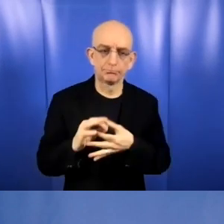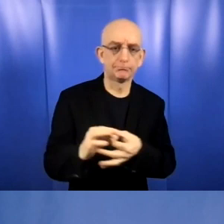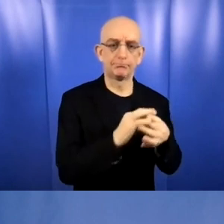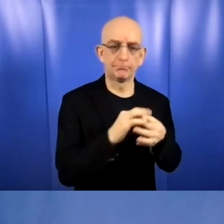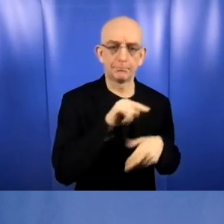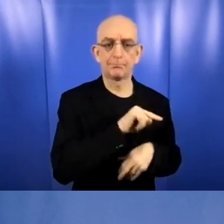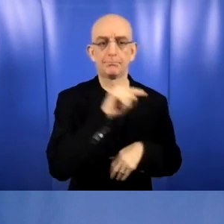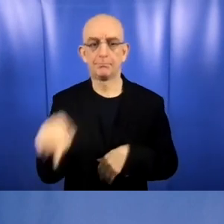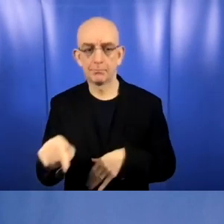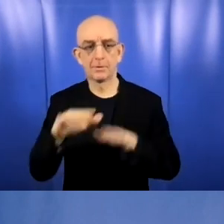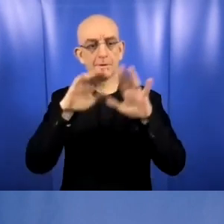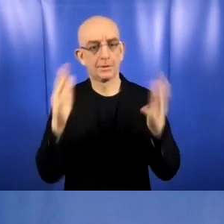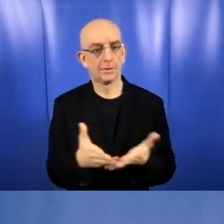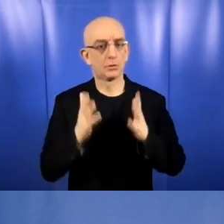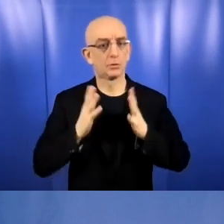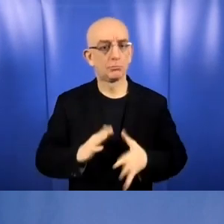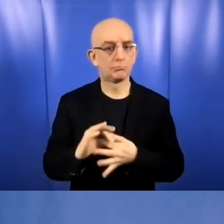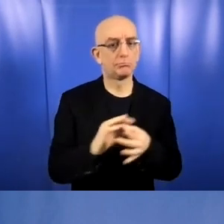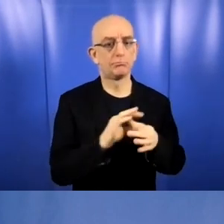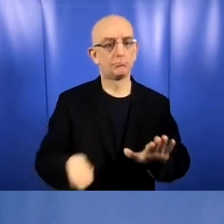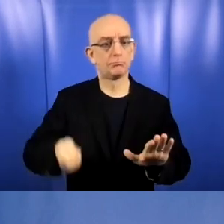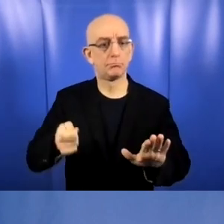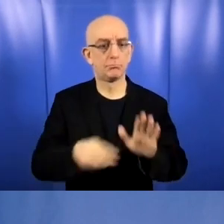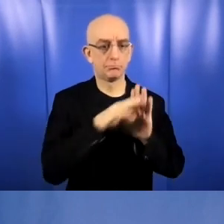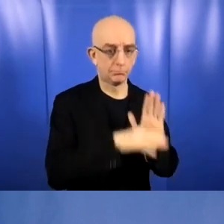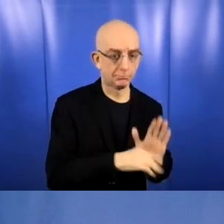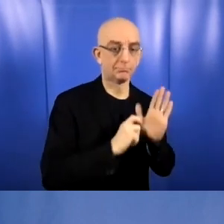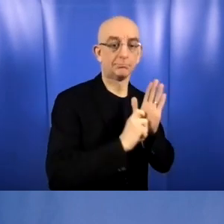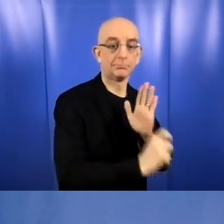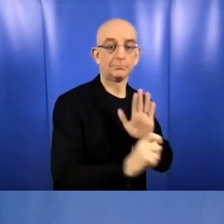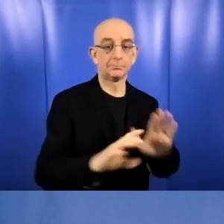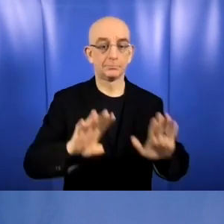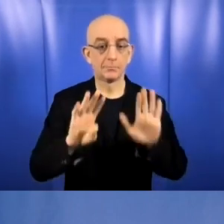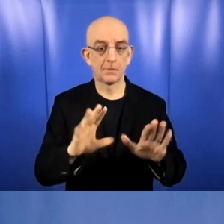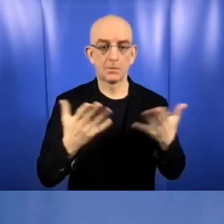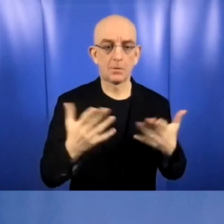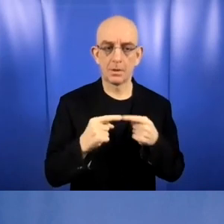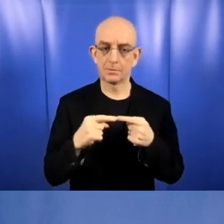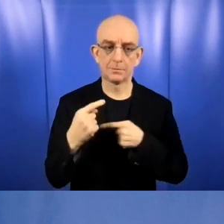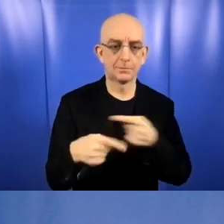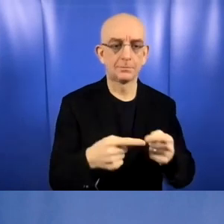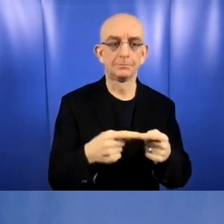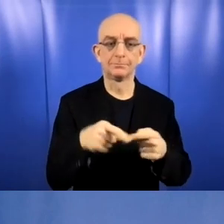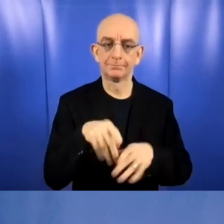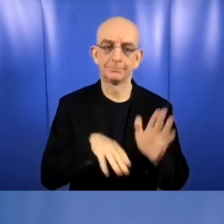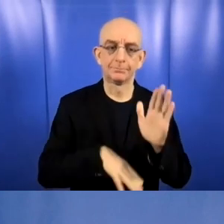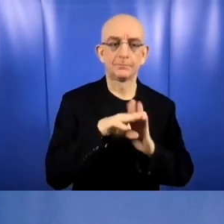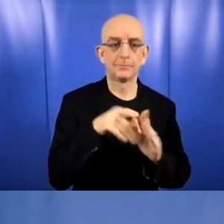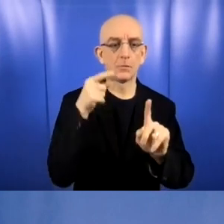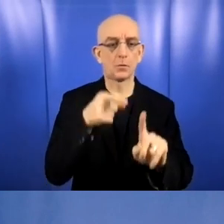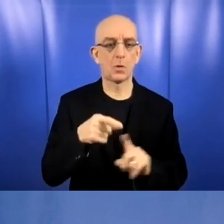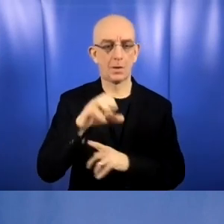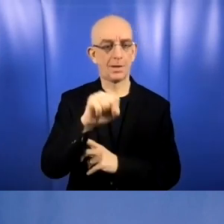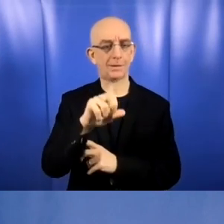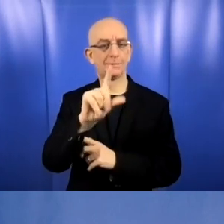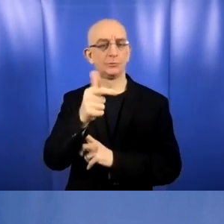was so interesting about this series of webinars was how certain themes kept recurring across the different